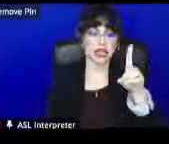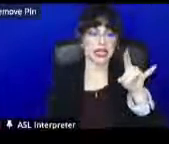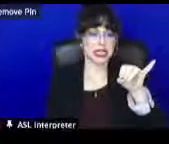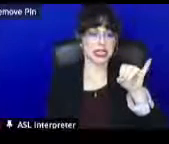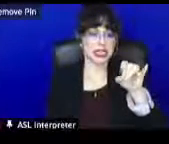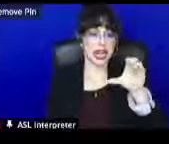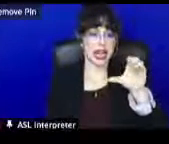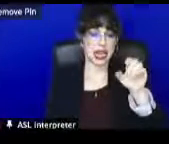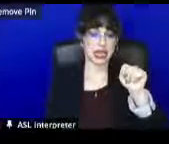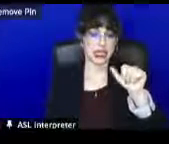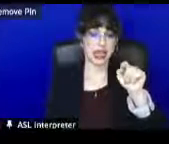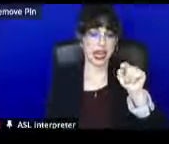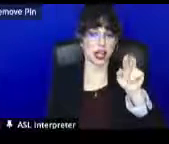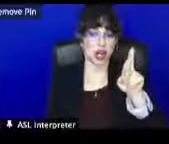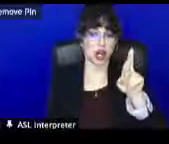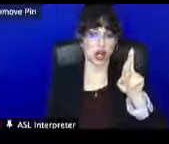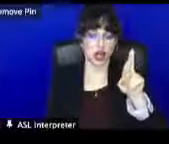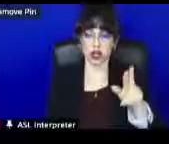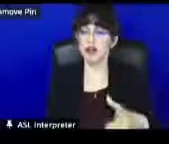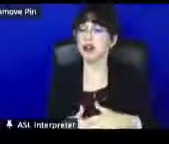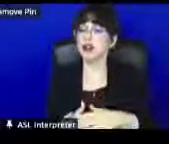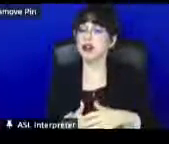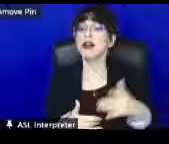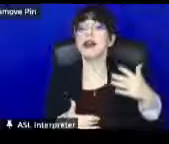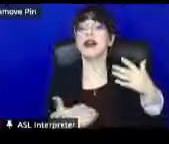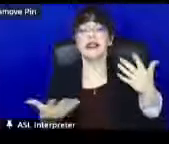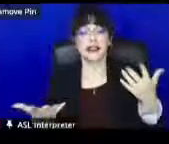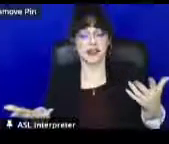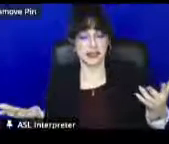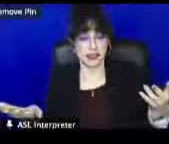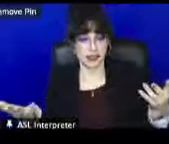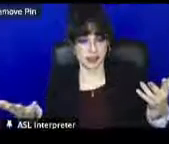then after military dictatorship, basically it's